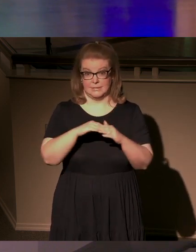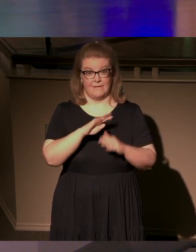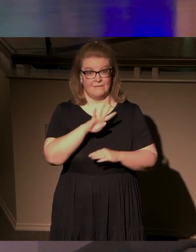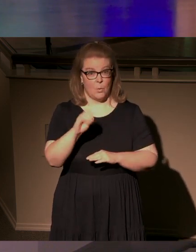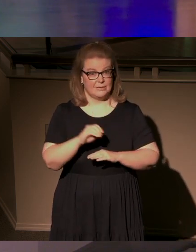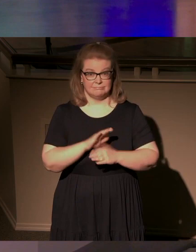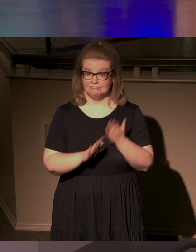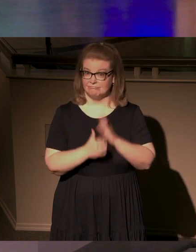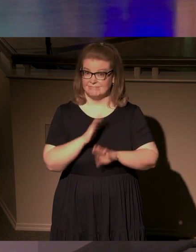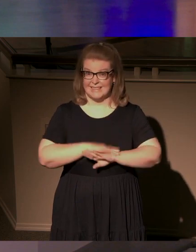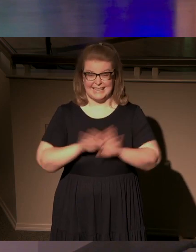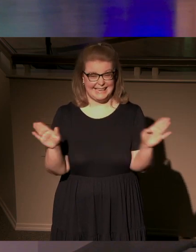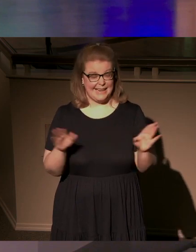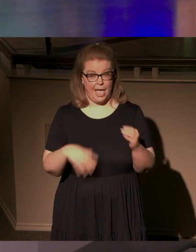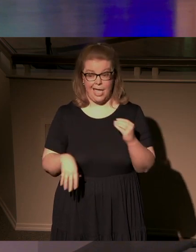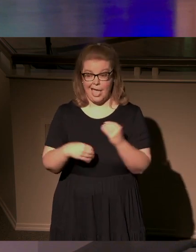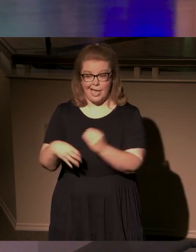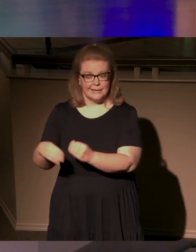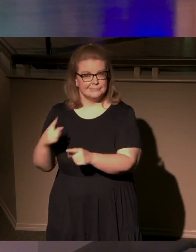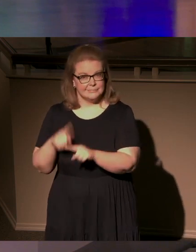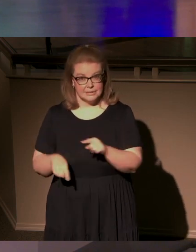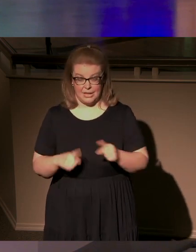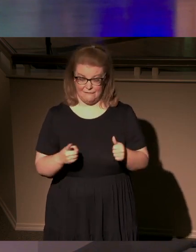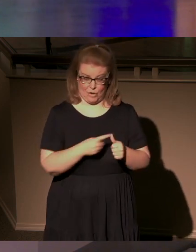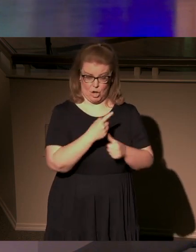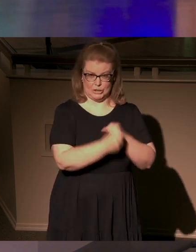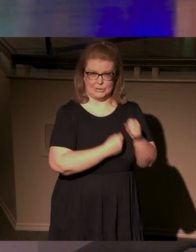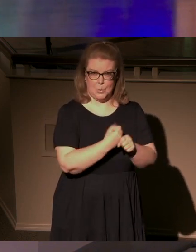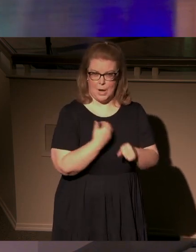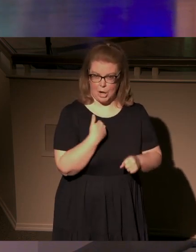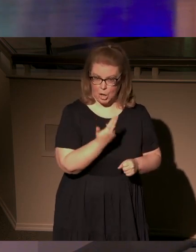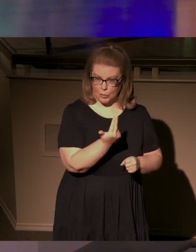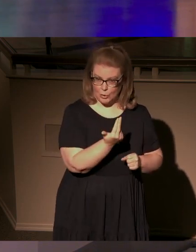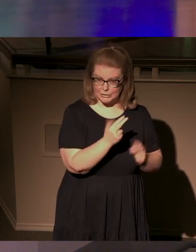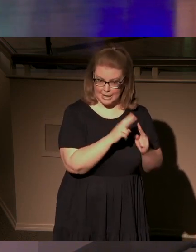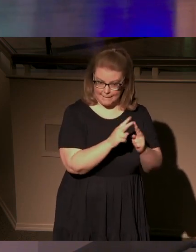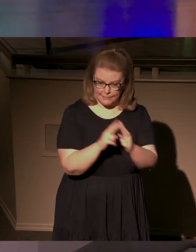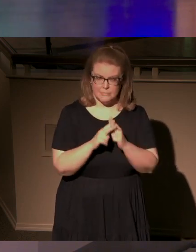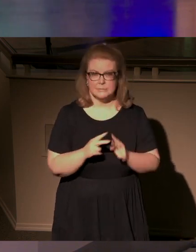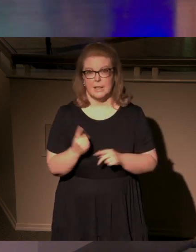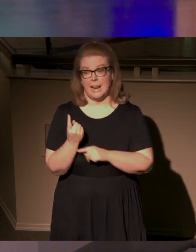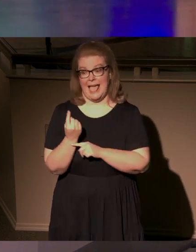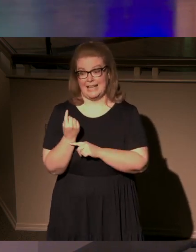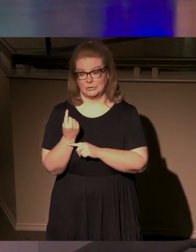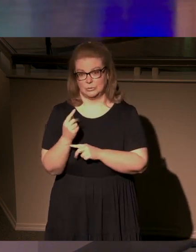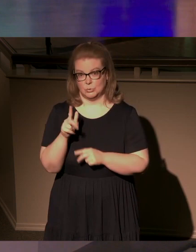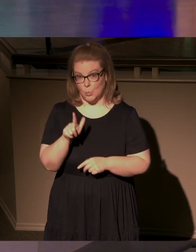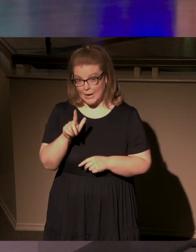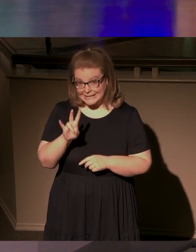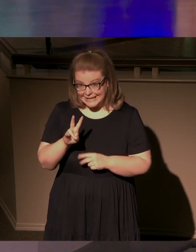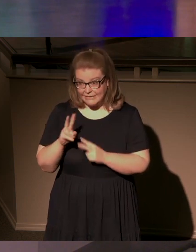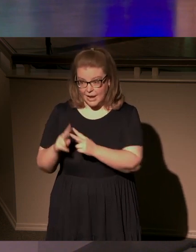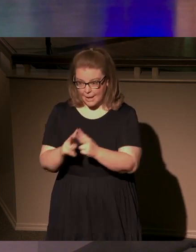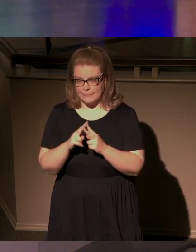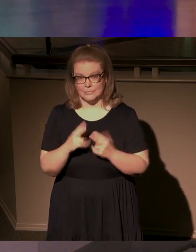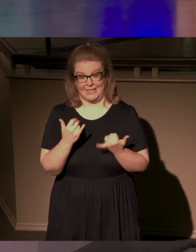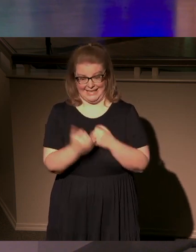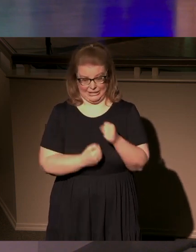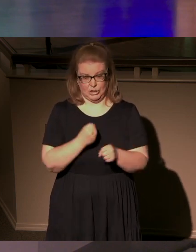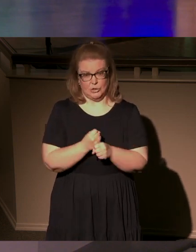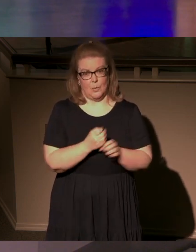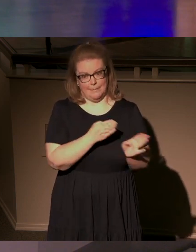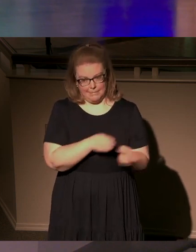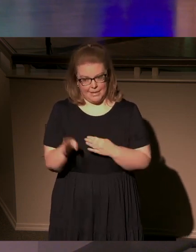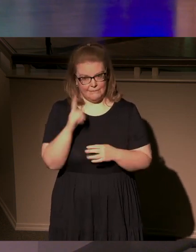that's it, all right? First year we did this, we had 13 couples. Last year we had 27 couples, and this year we're planned